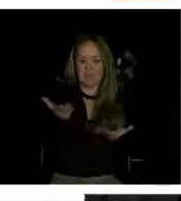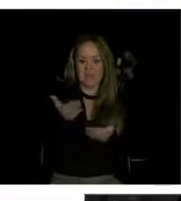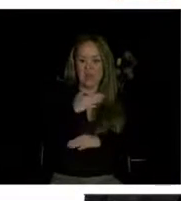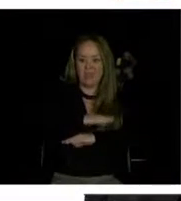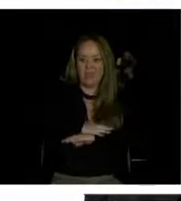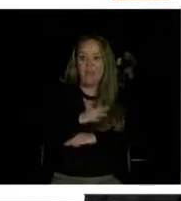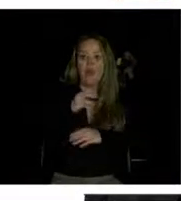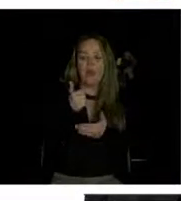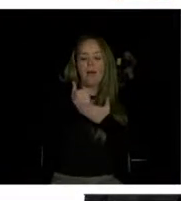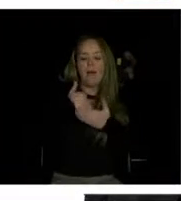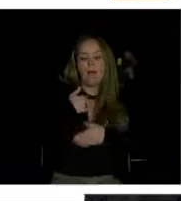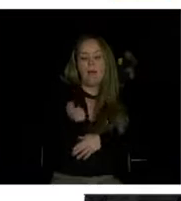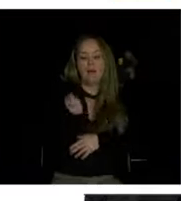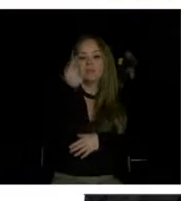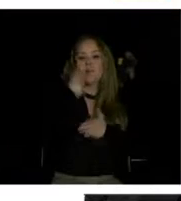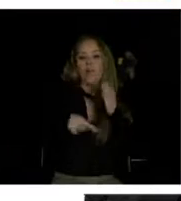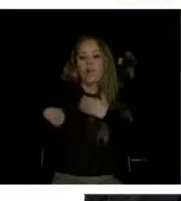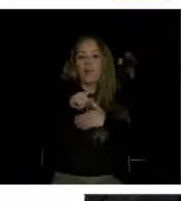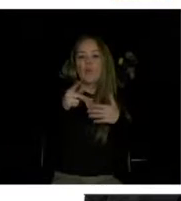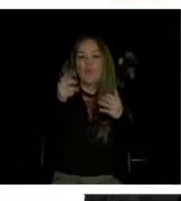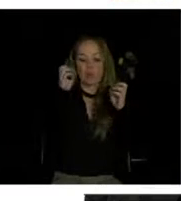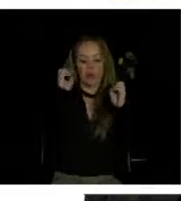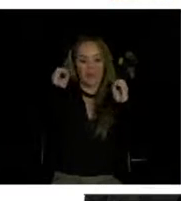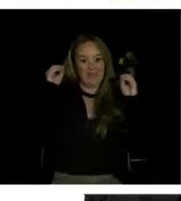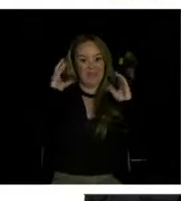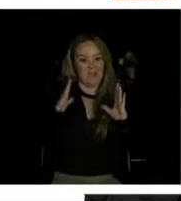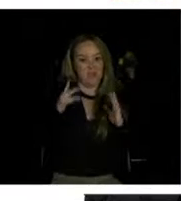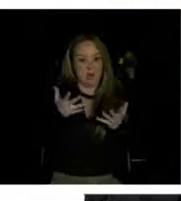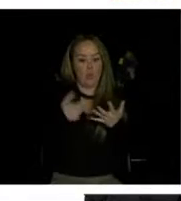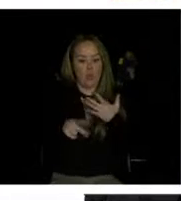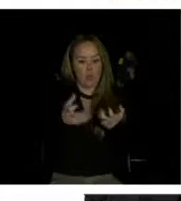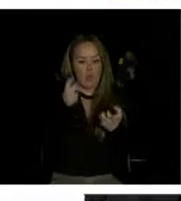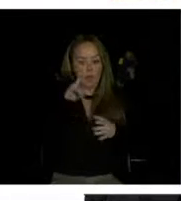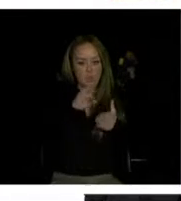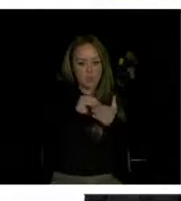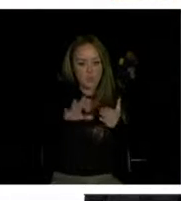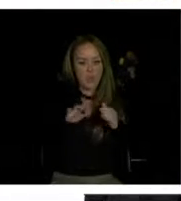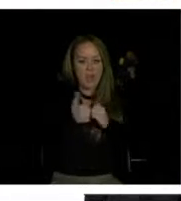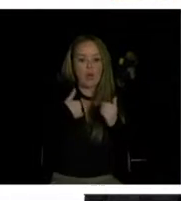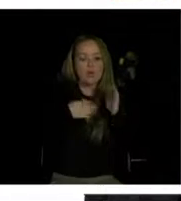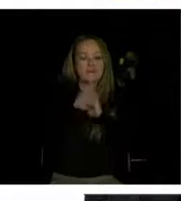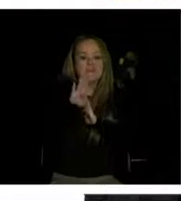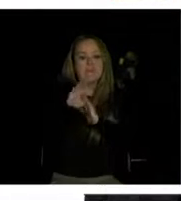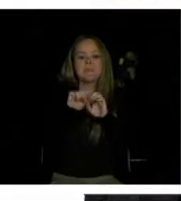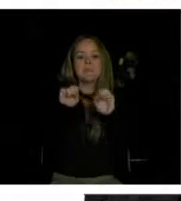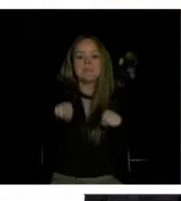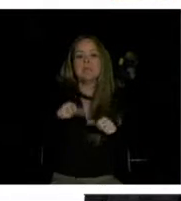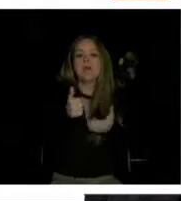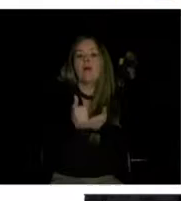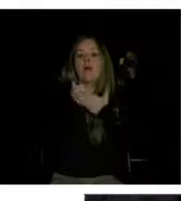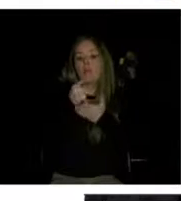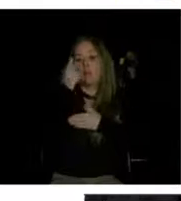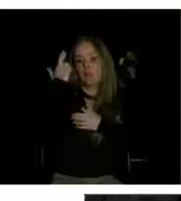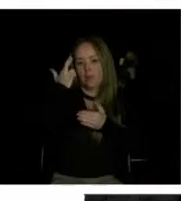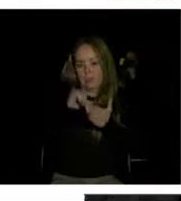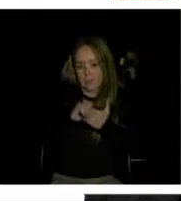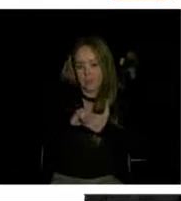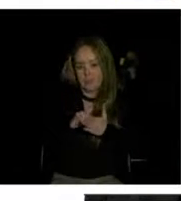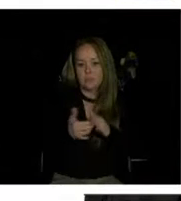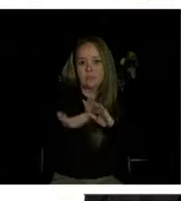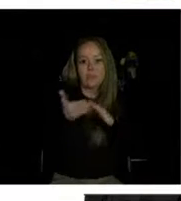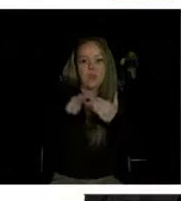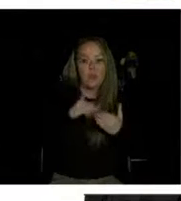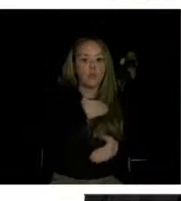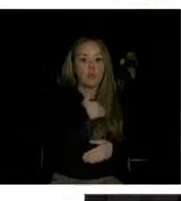what you as an educator want for your students and how we develop a system that helps you realize that.